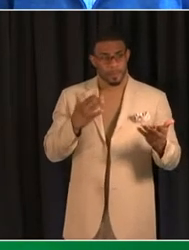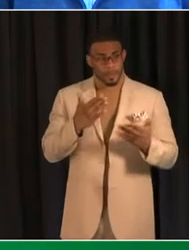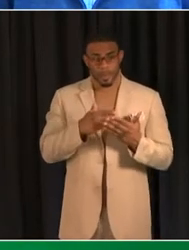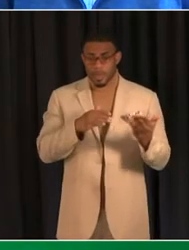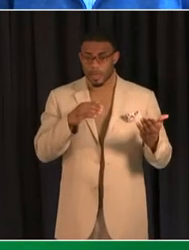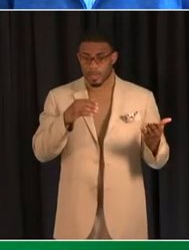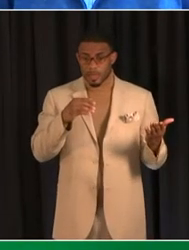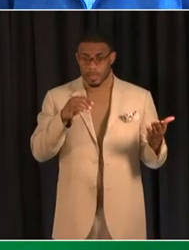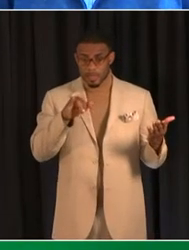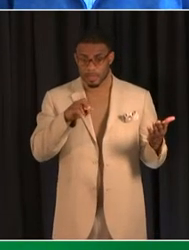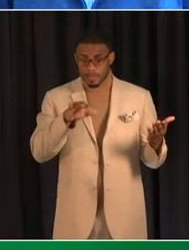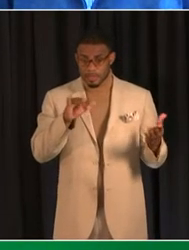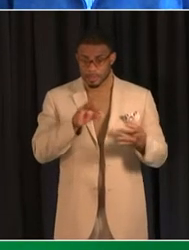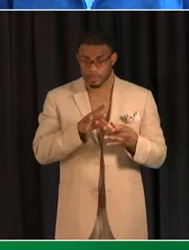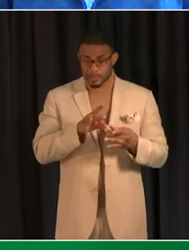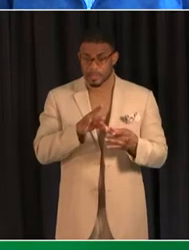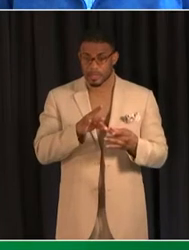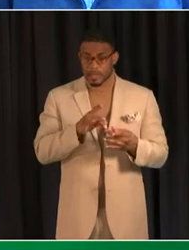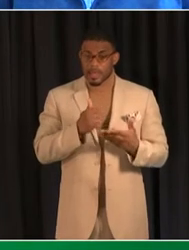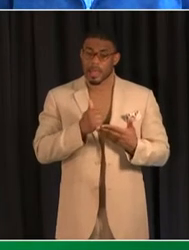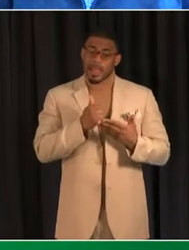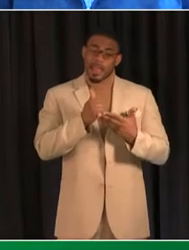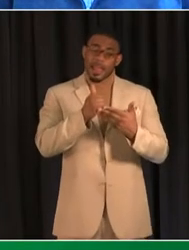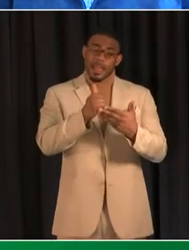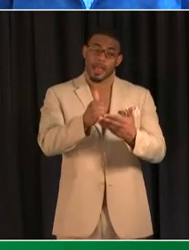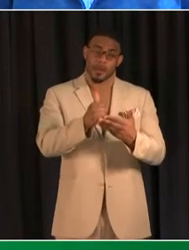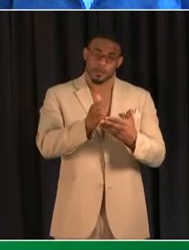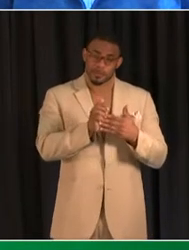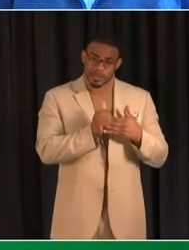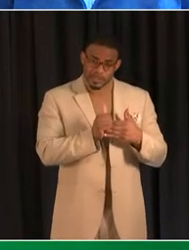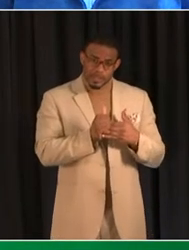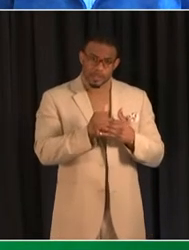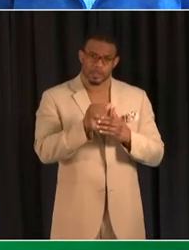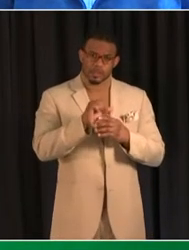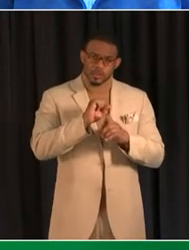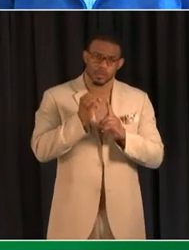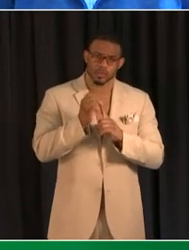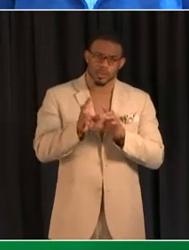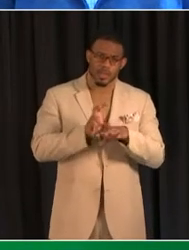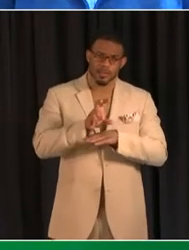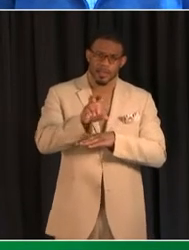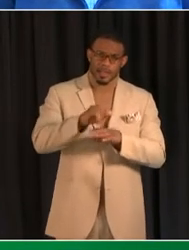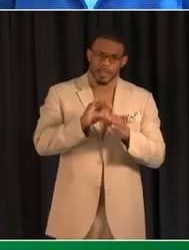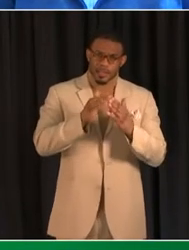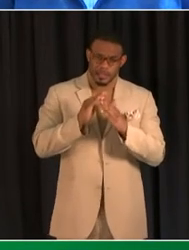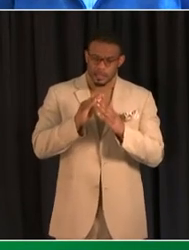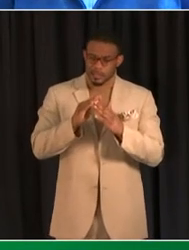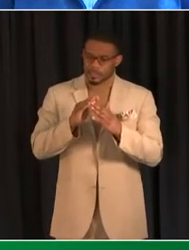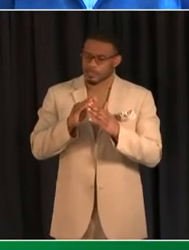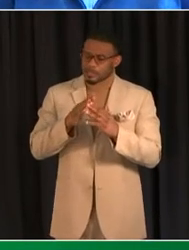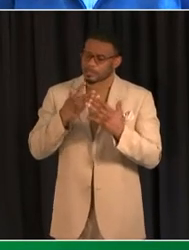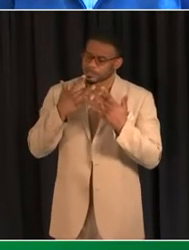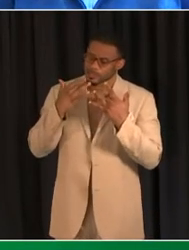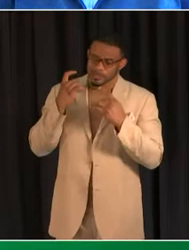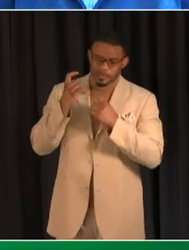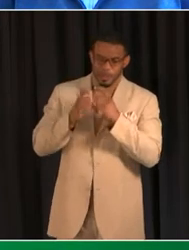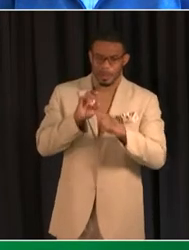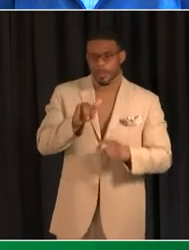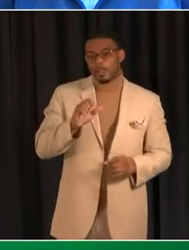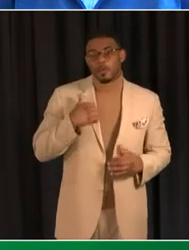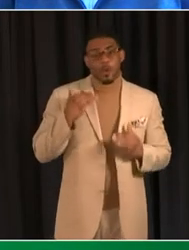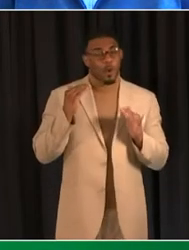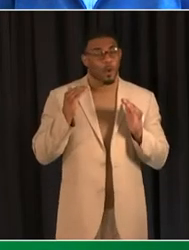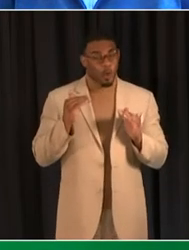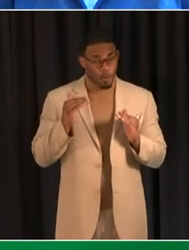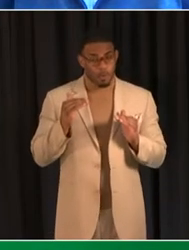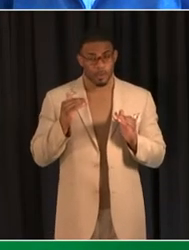partner Jerry would say, that helps you lead the social investment that the city is so generous about.